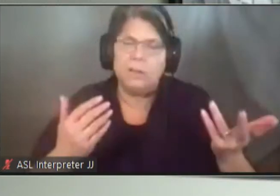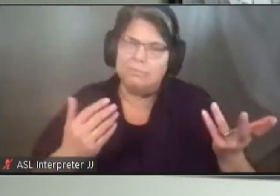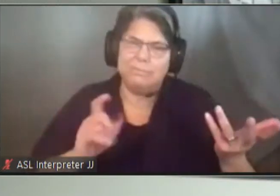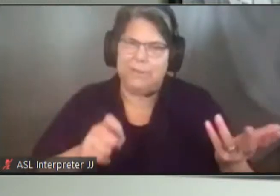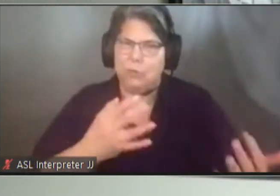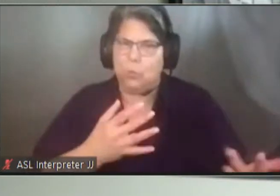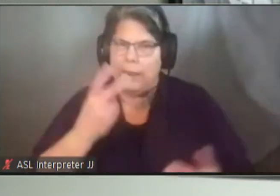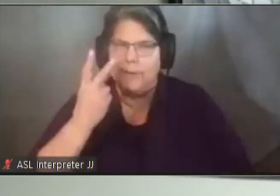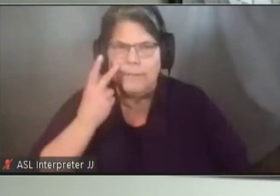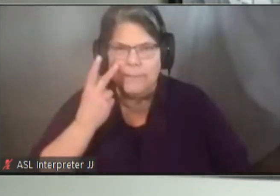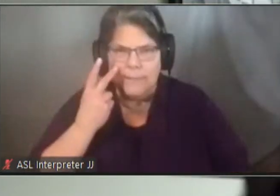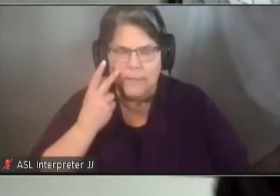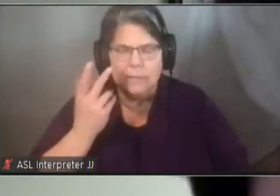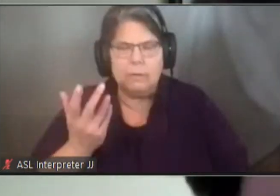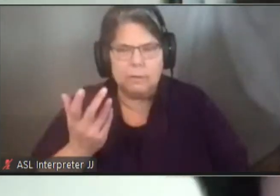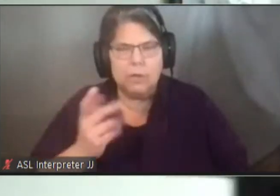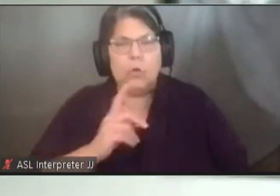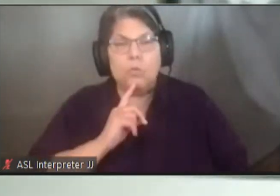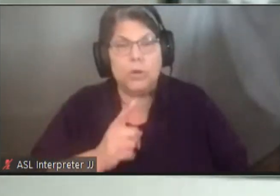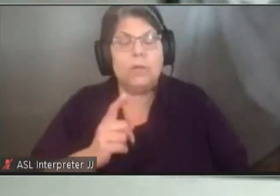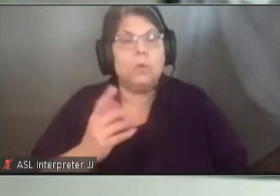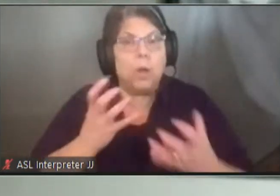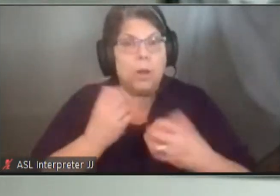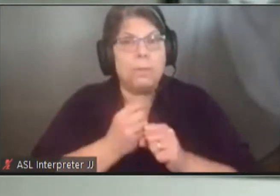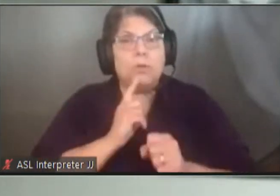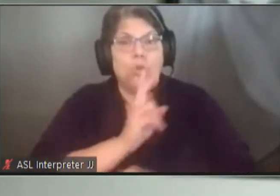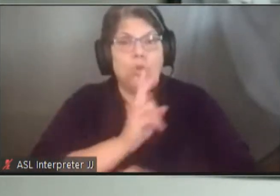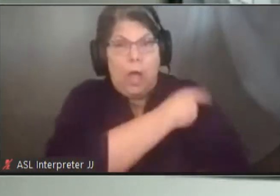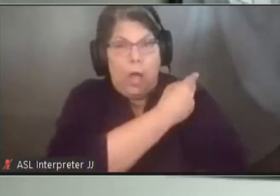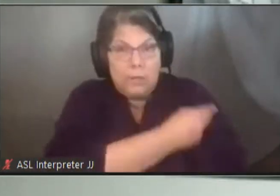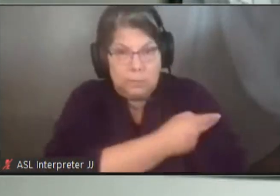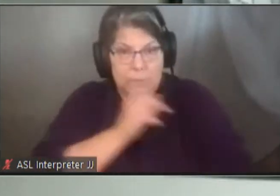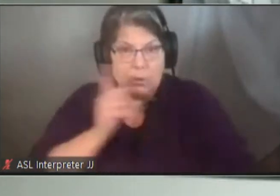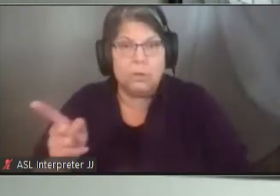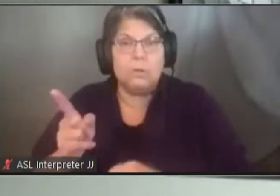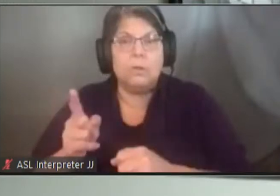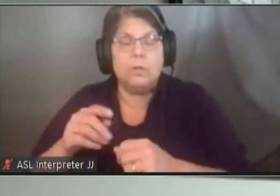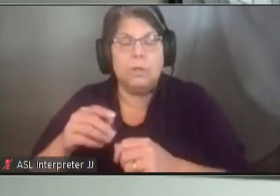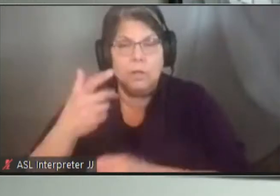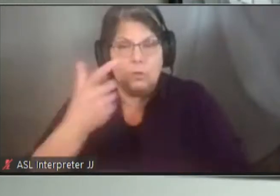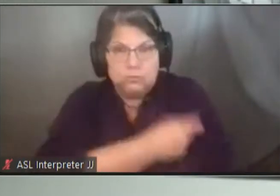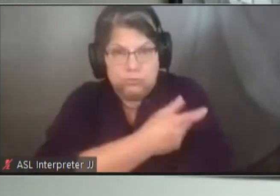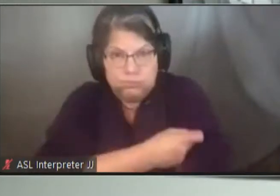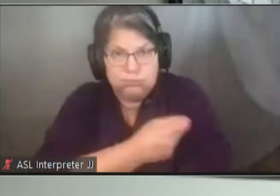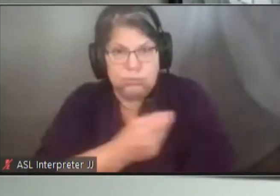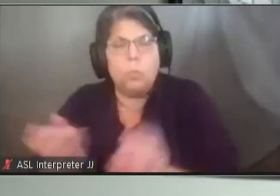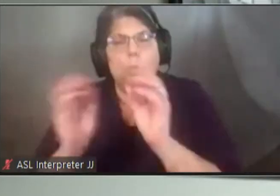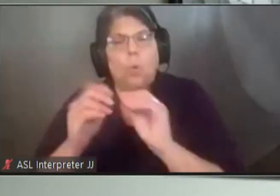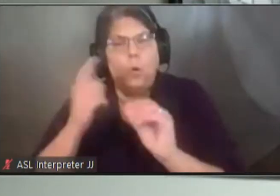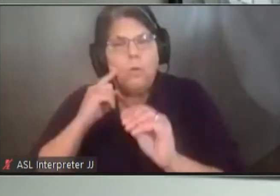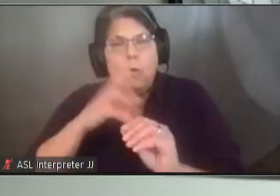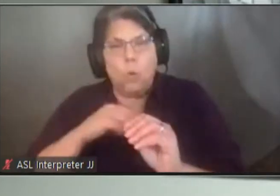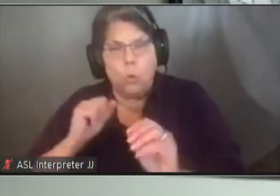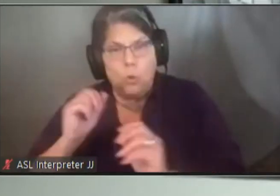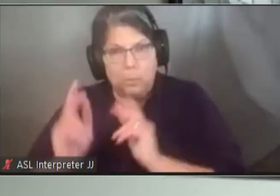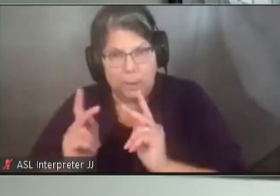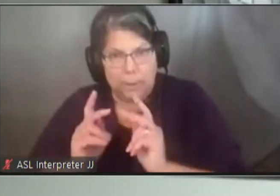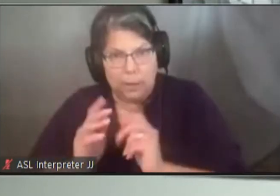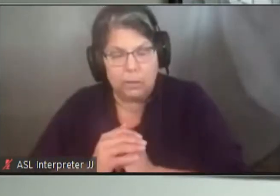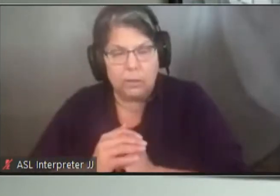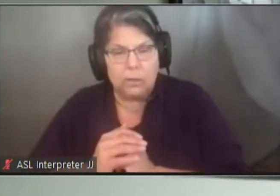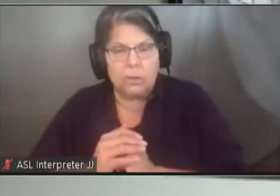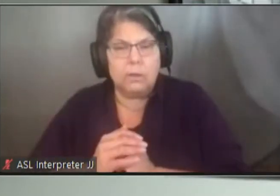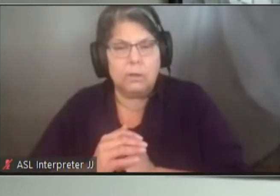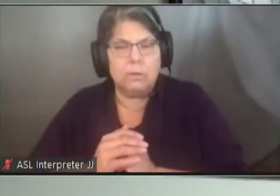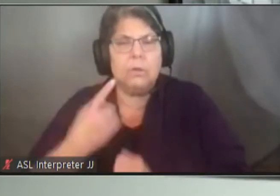trying to do is see that the hospital is doing an additional amount for the elderly people, and that